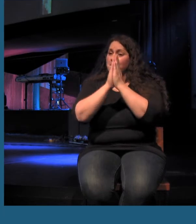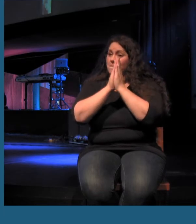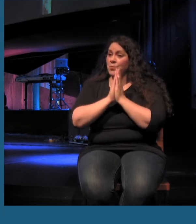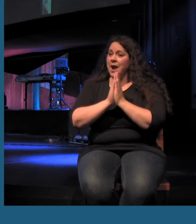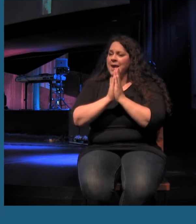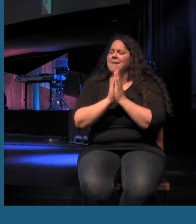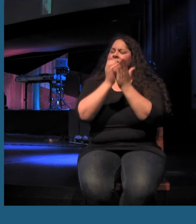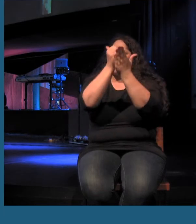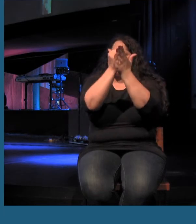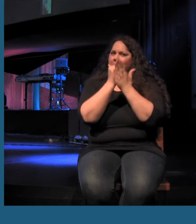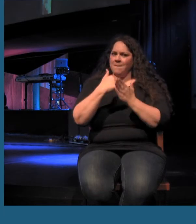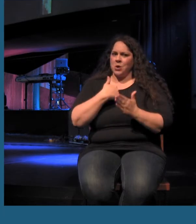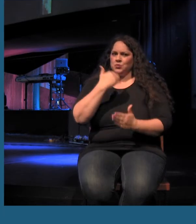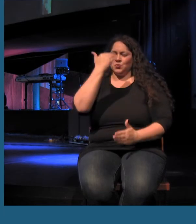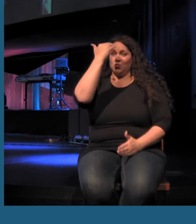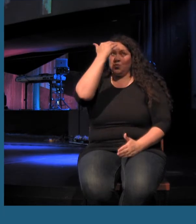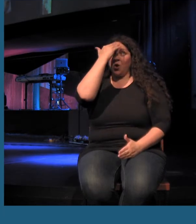will.